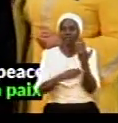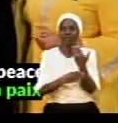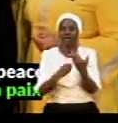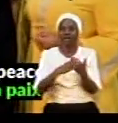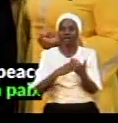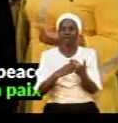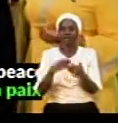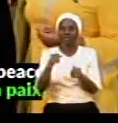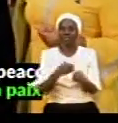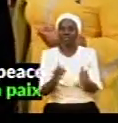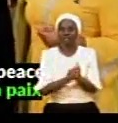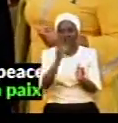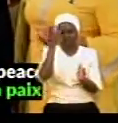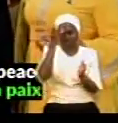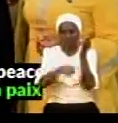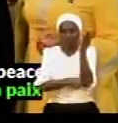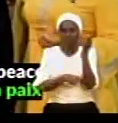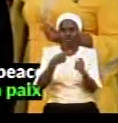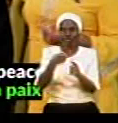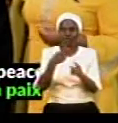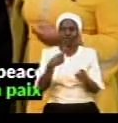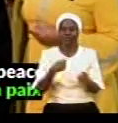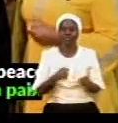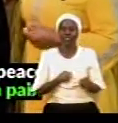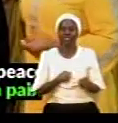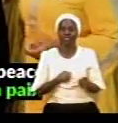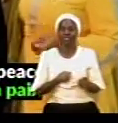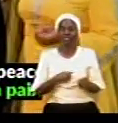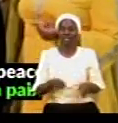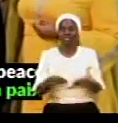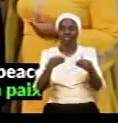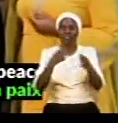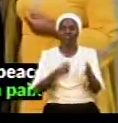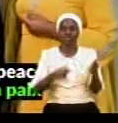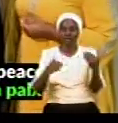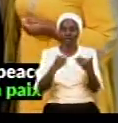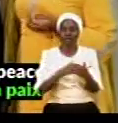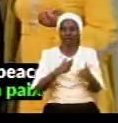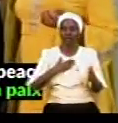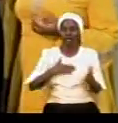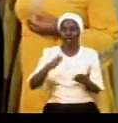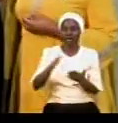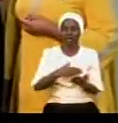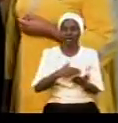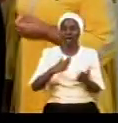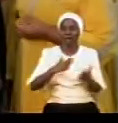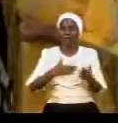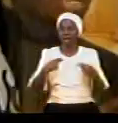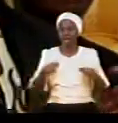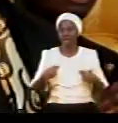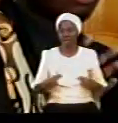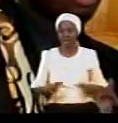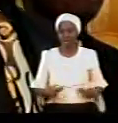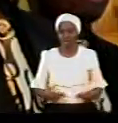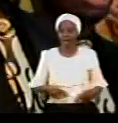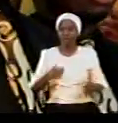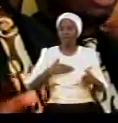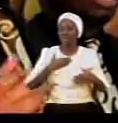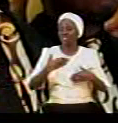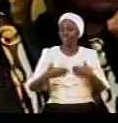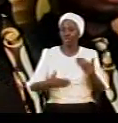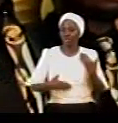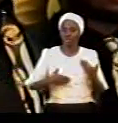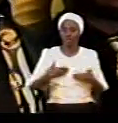back my song, my song, my health, my health, my joy, my joy, my peace. My I'm taking it back. I'm taking